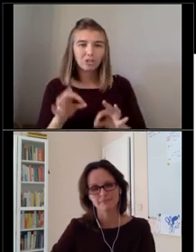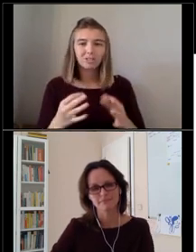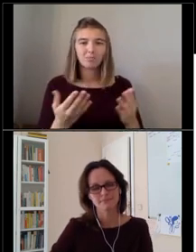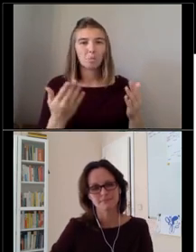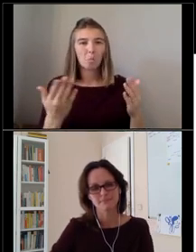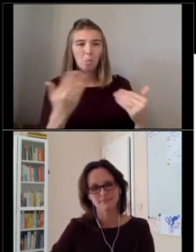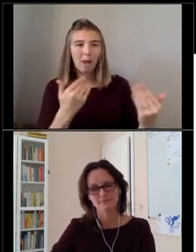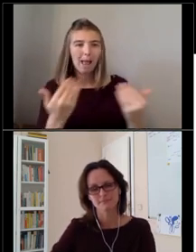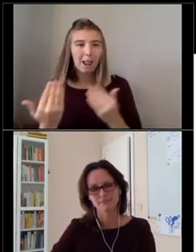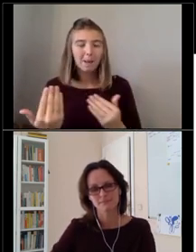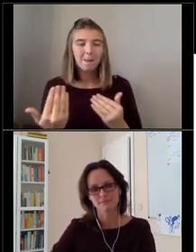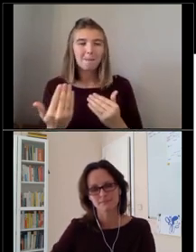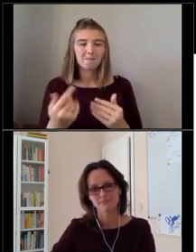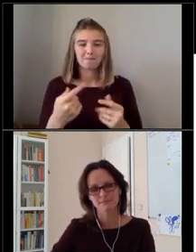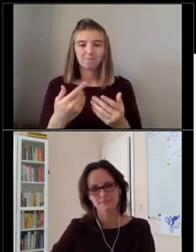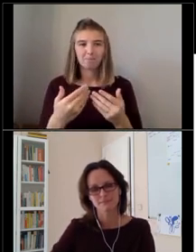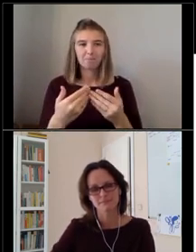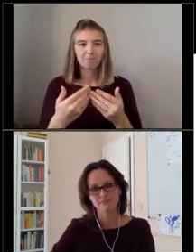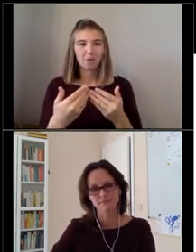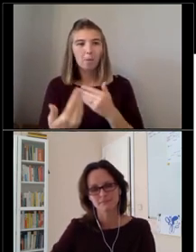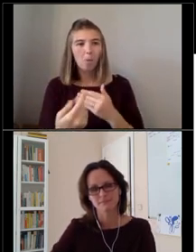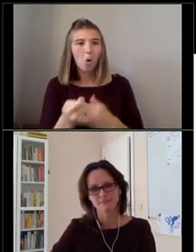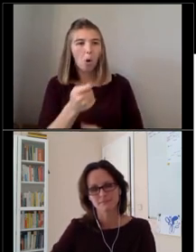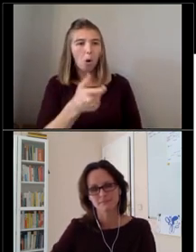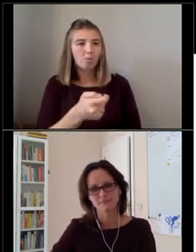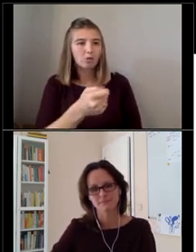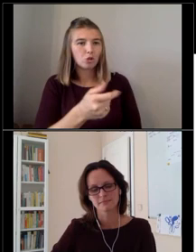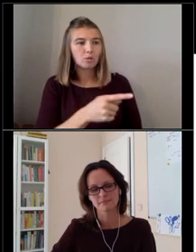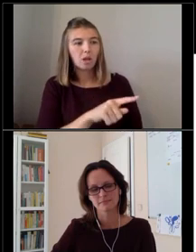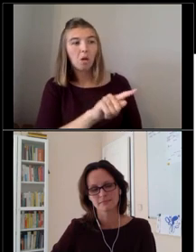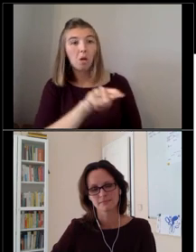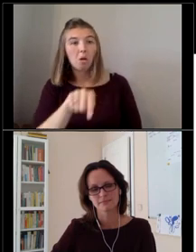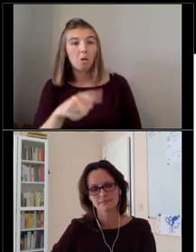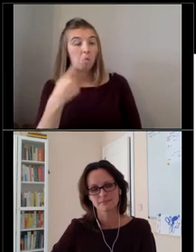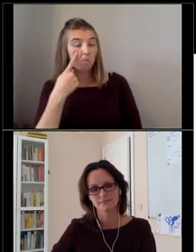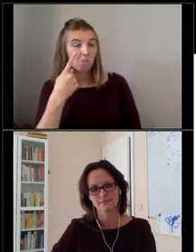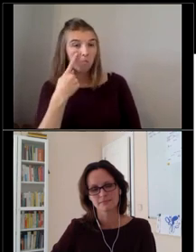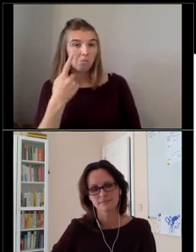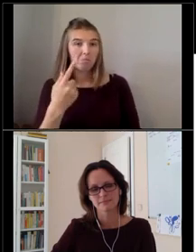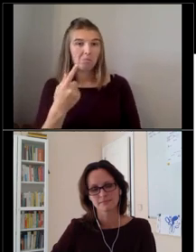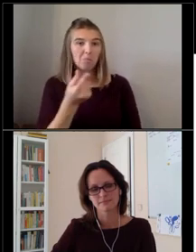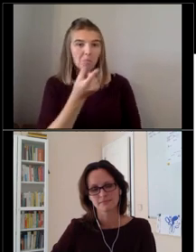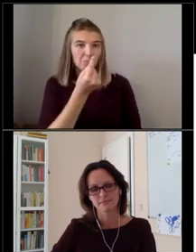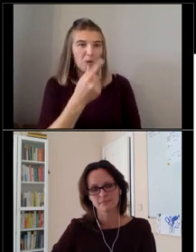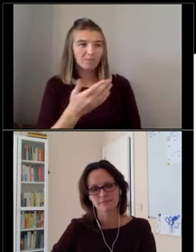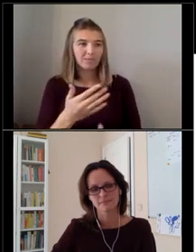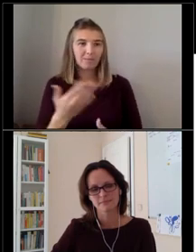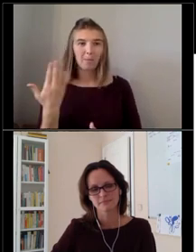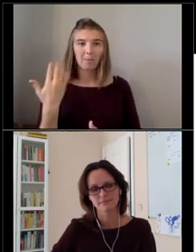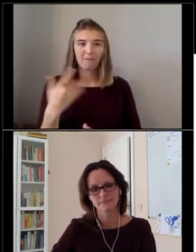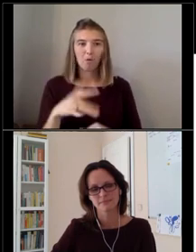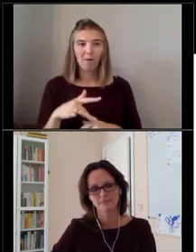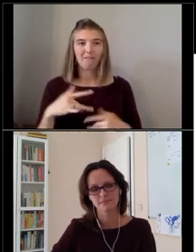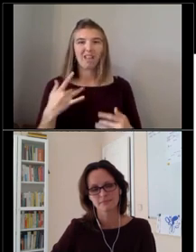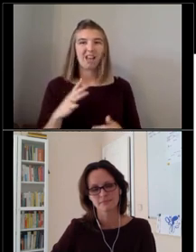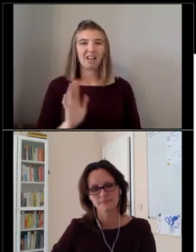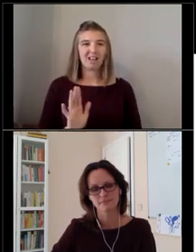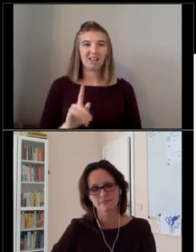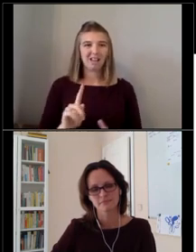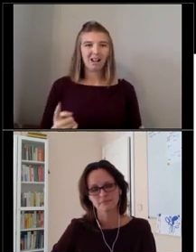It creates opportunities for people who otherwise would not have been able to get involved because they're in a bar, for example.